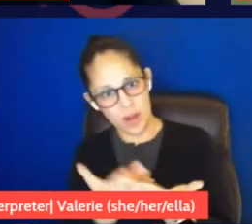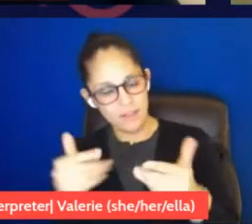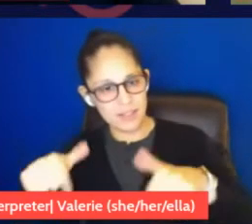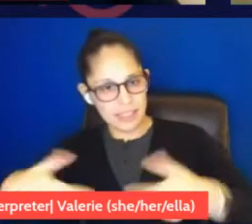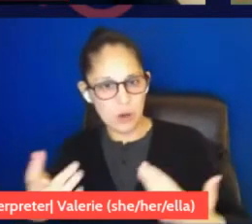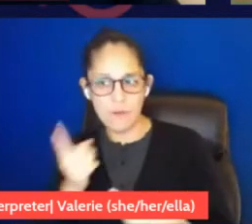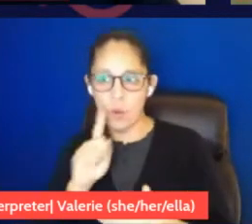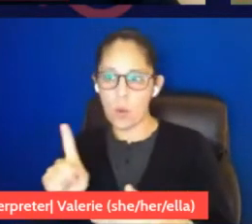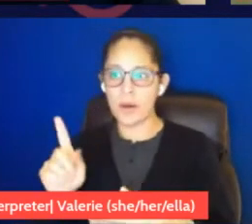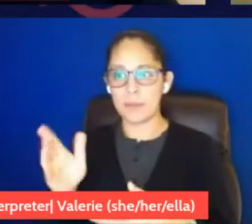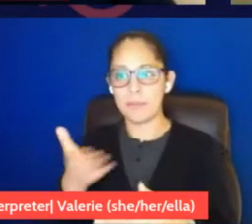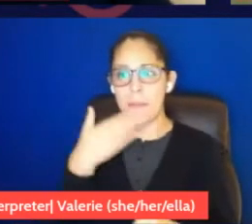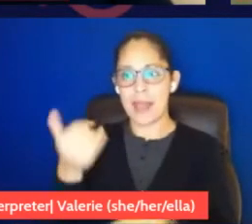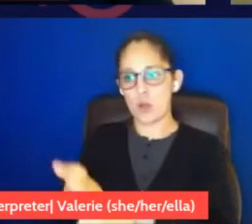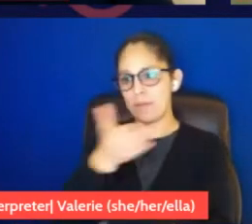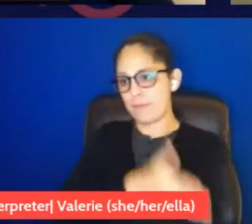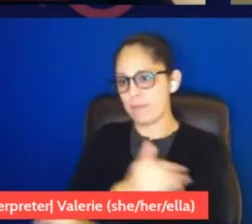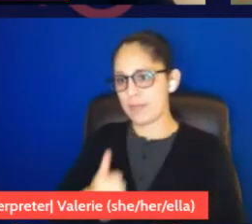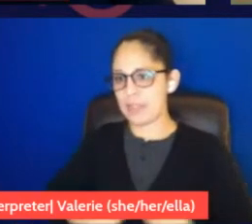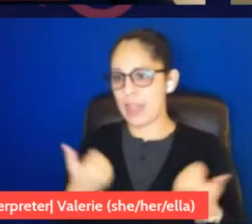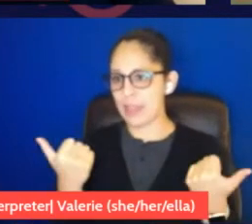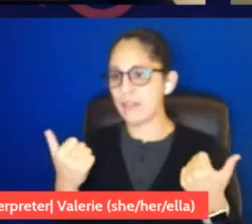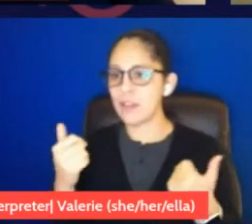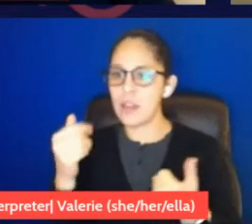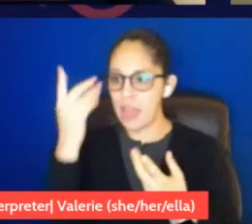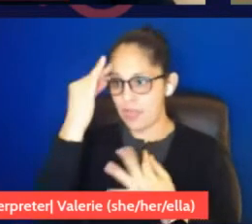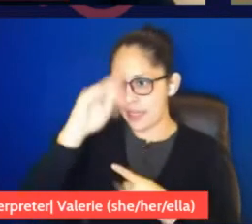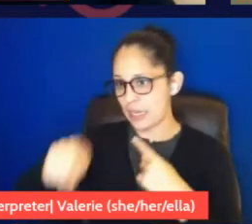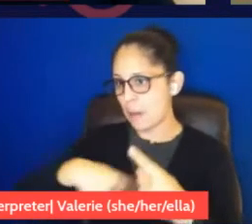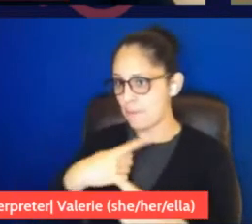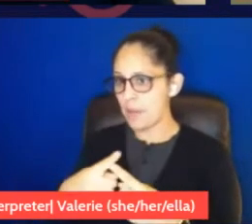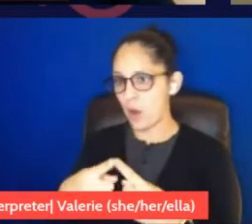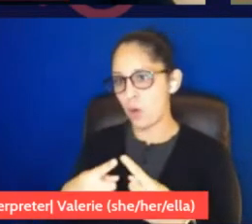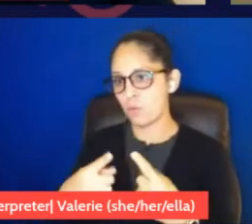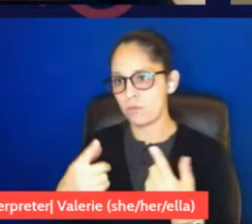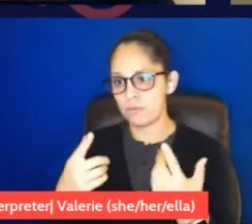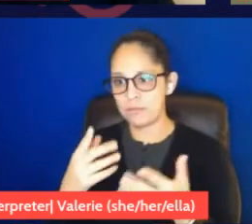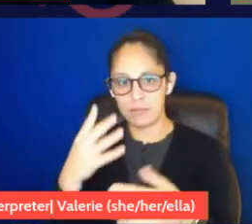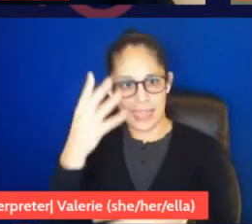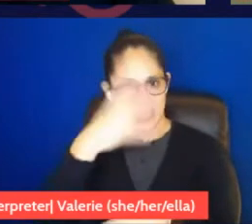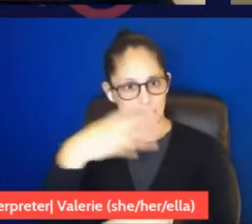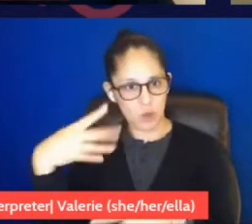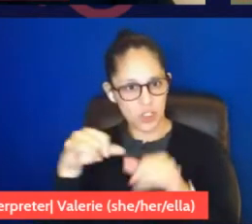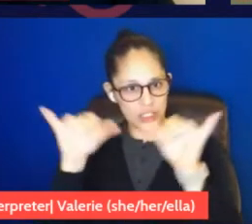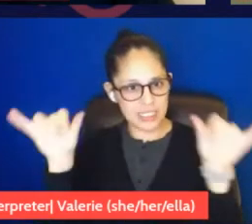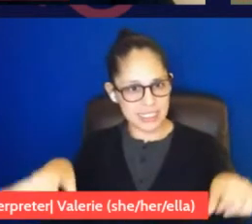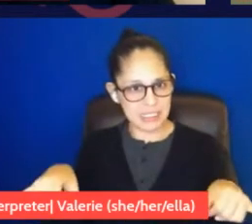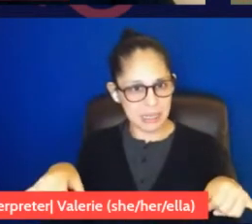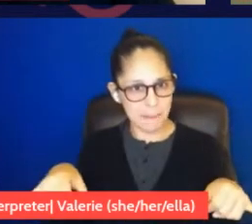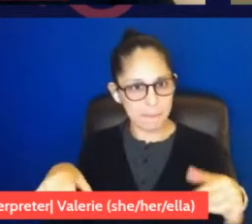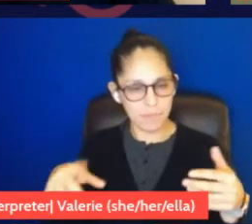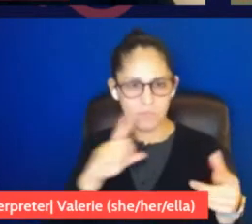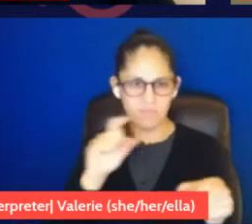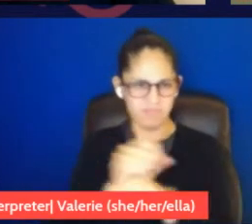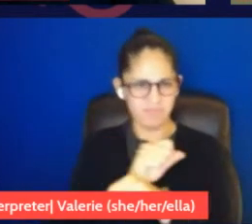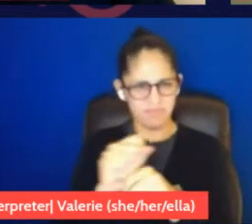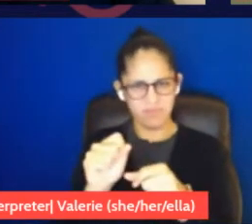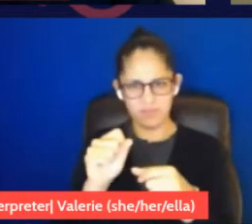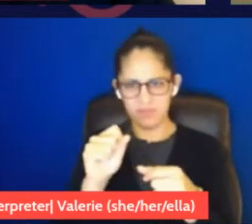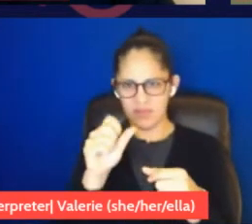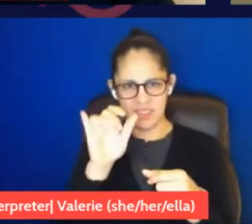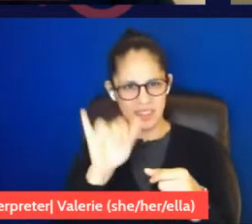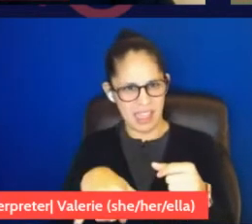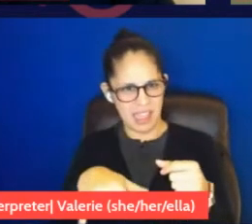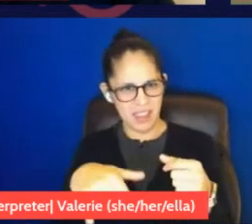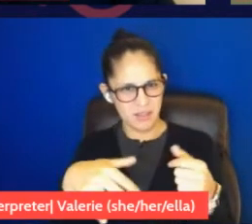here dealing with and thinking about an immigration system that really creates personhood along the